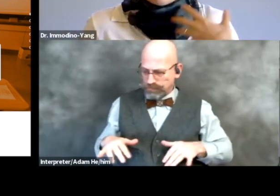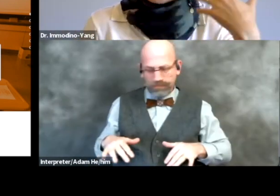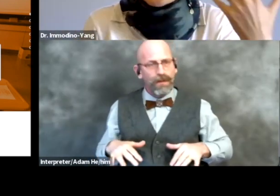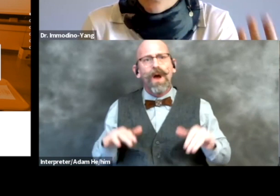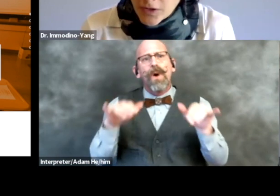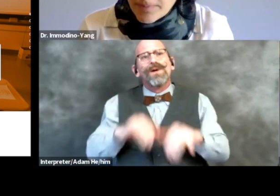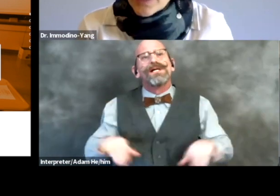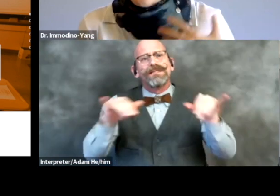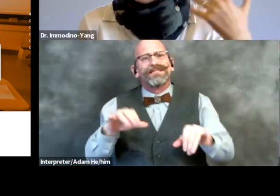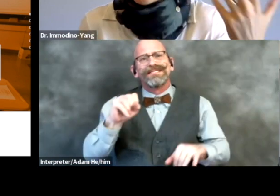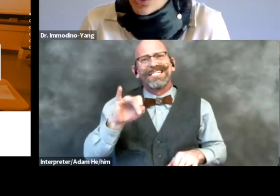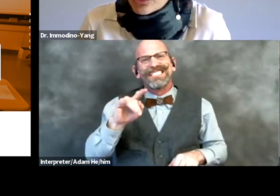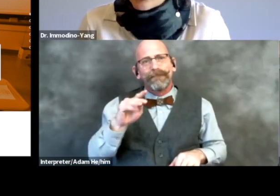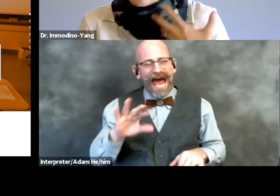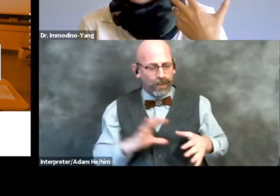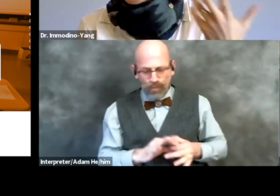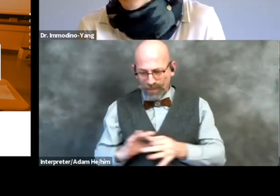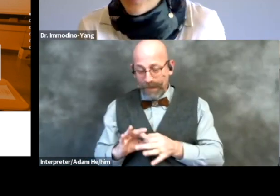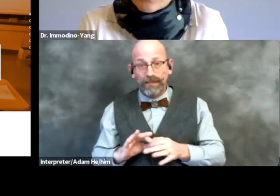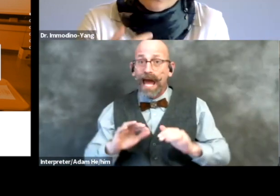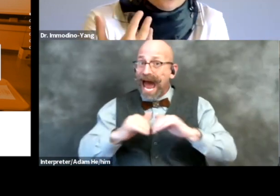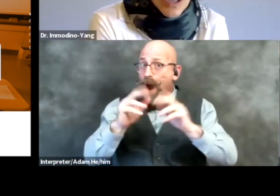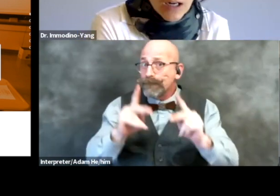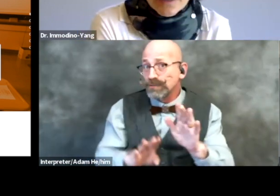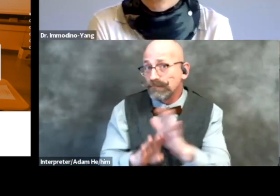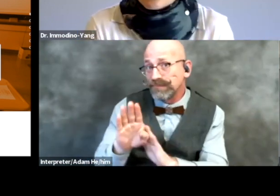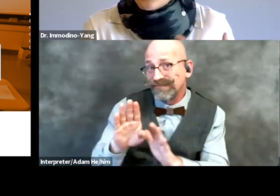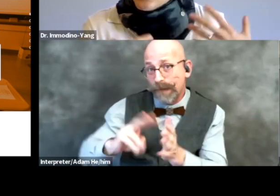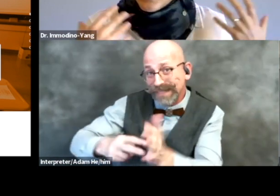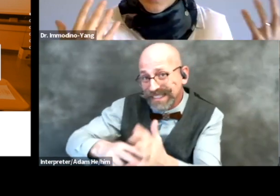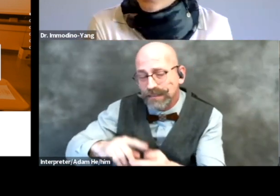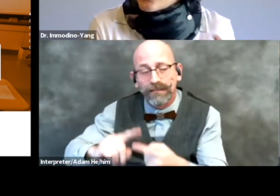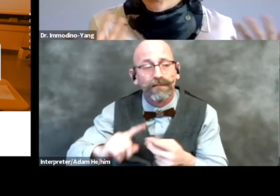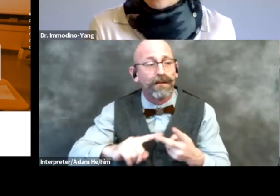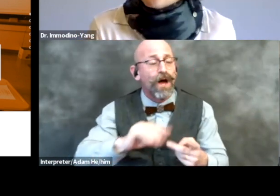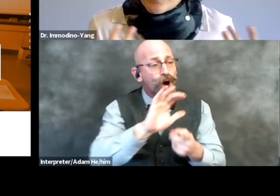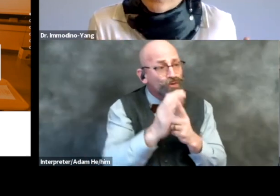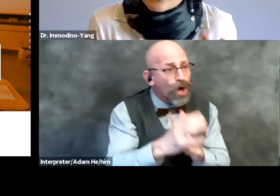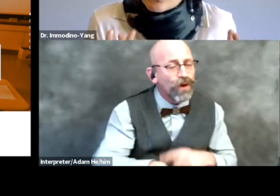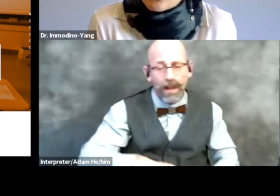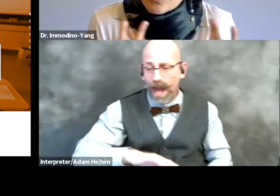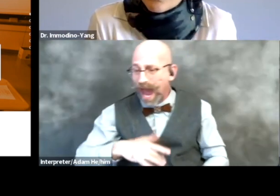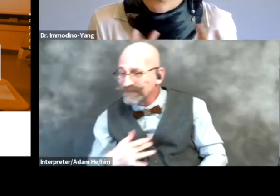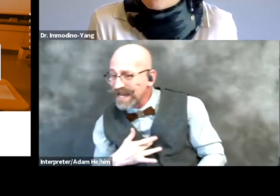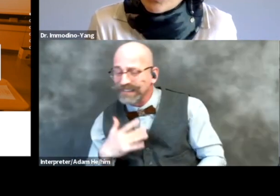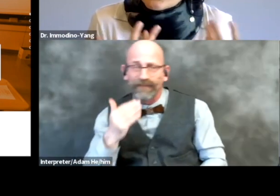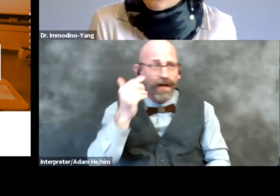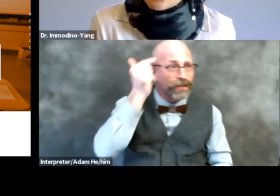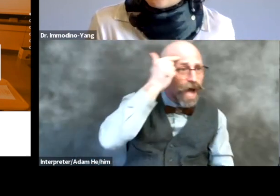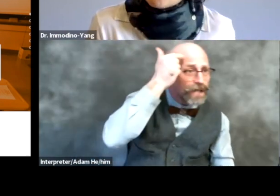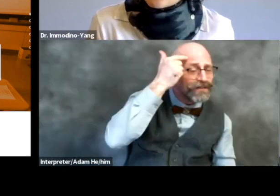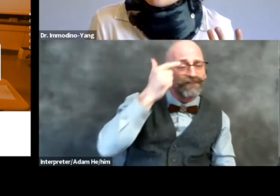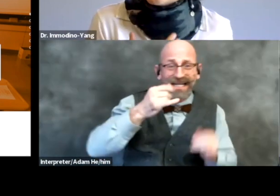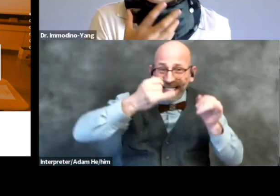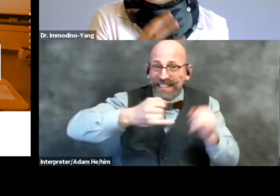meaning, the developmental, cultural, affective, cognitive, individual variability